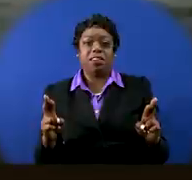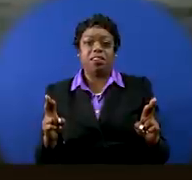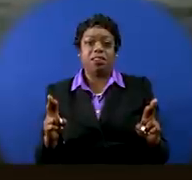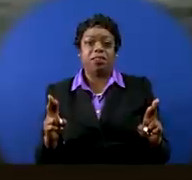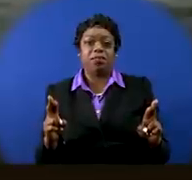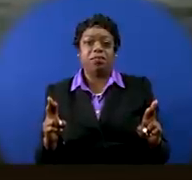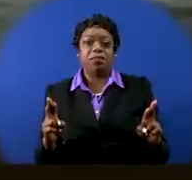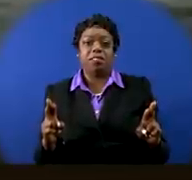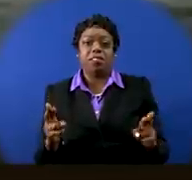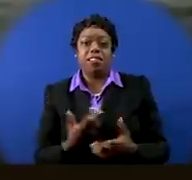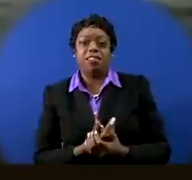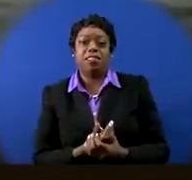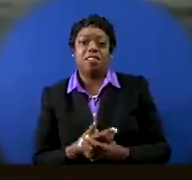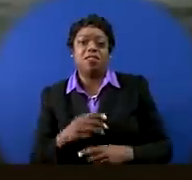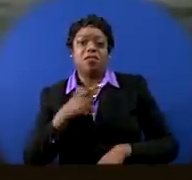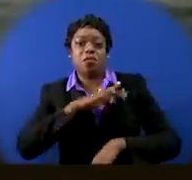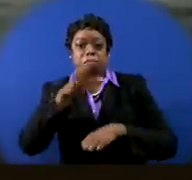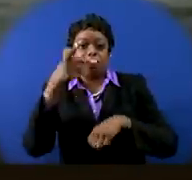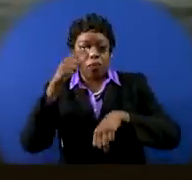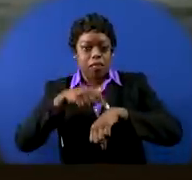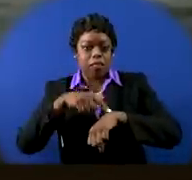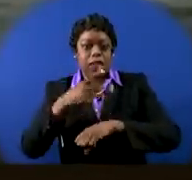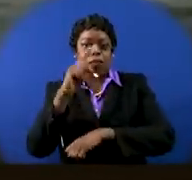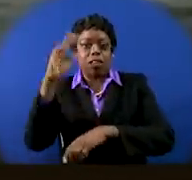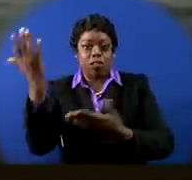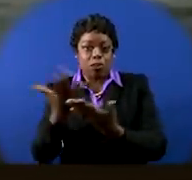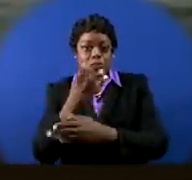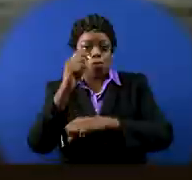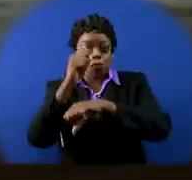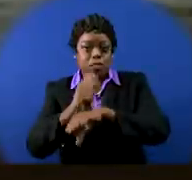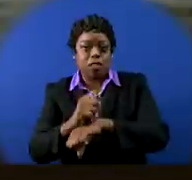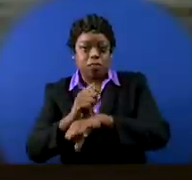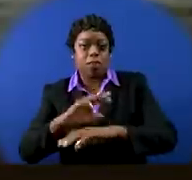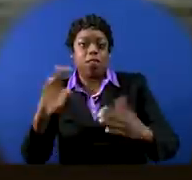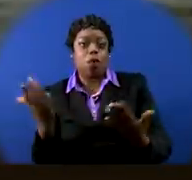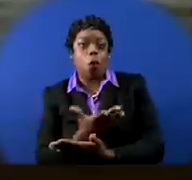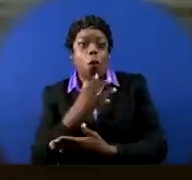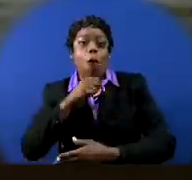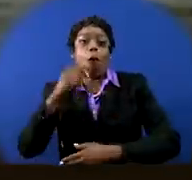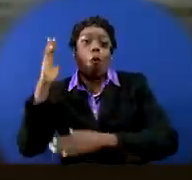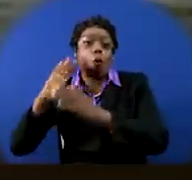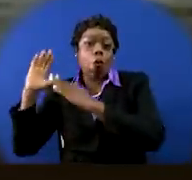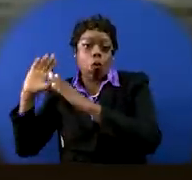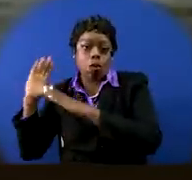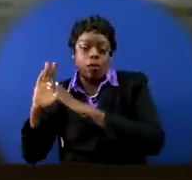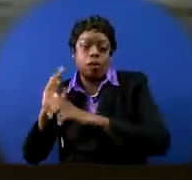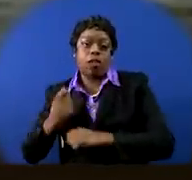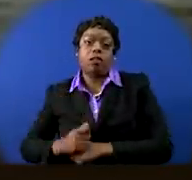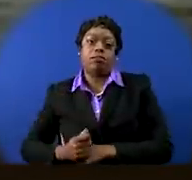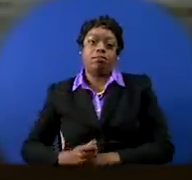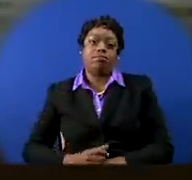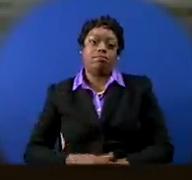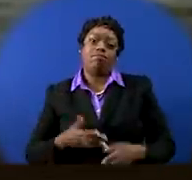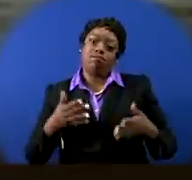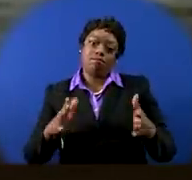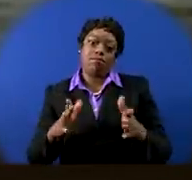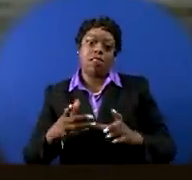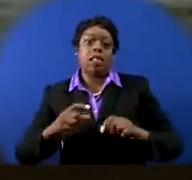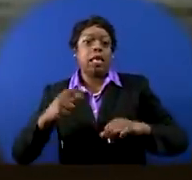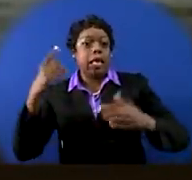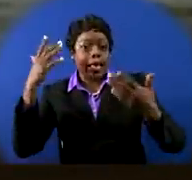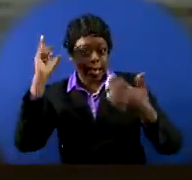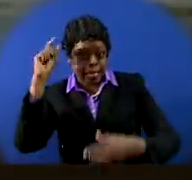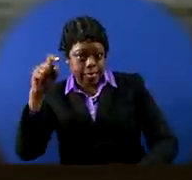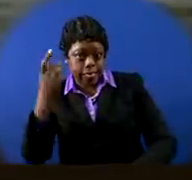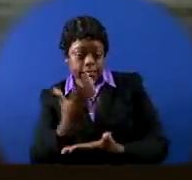By the time you get to the New Testament, God says the old system is in the past. I need something